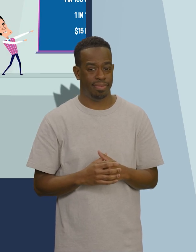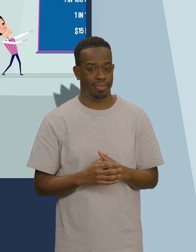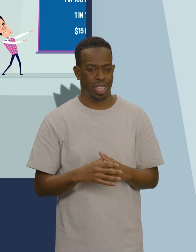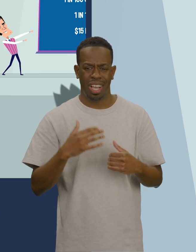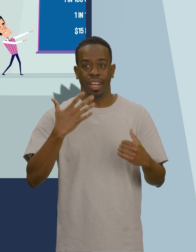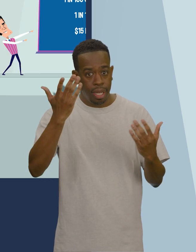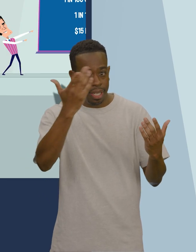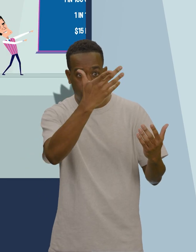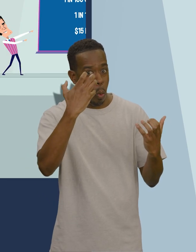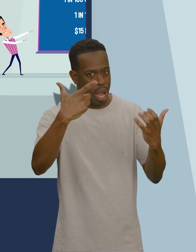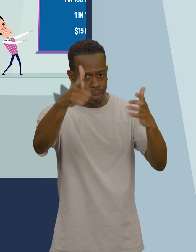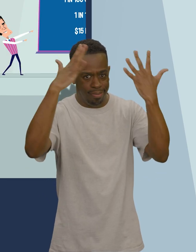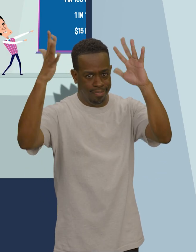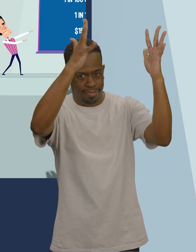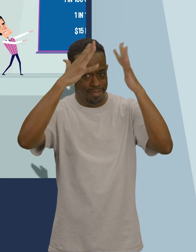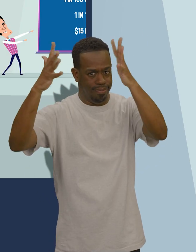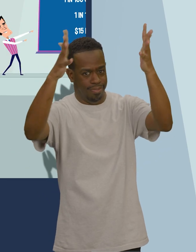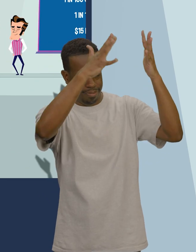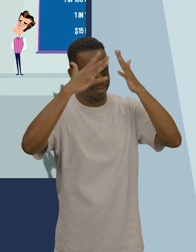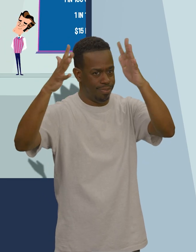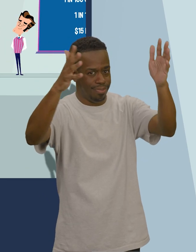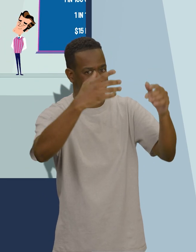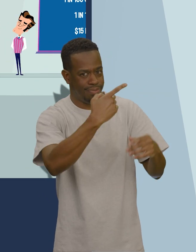He wants you to loudly applaud here.